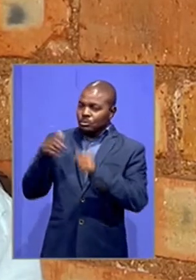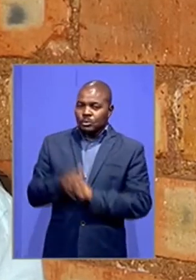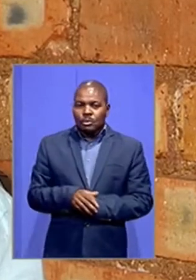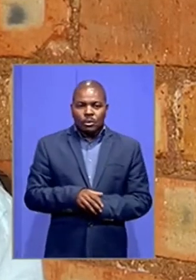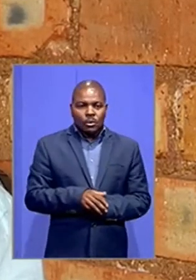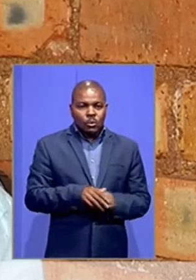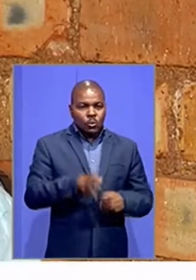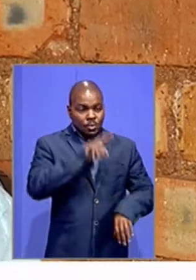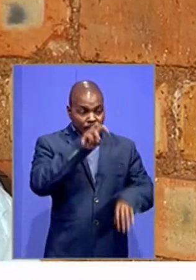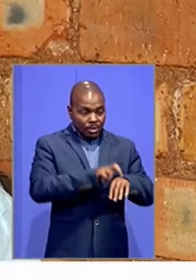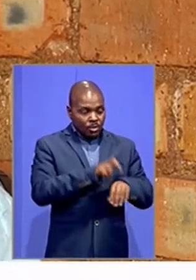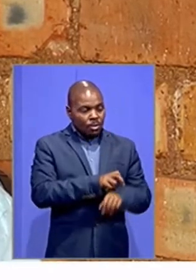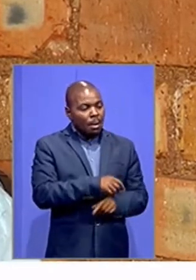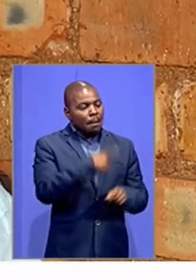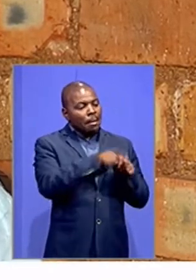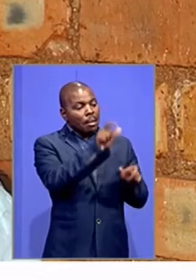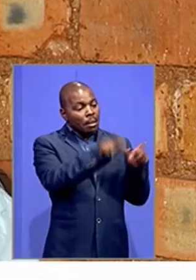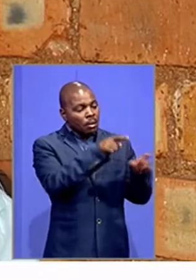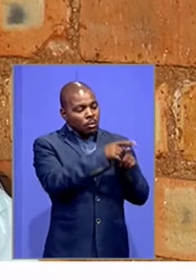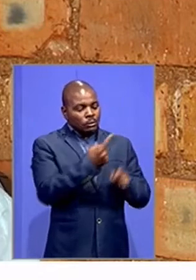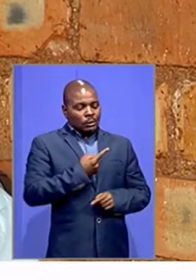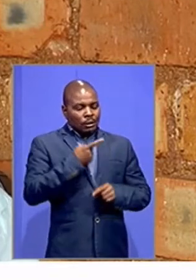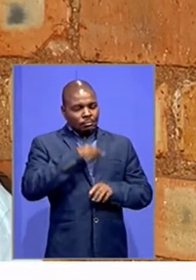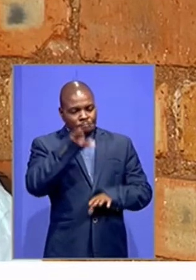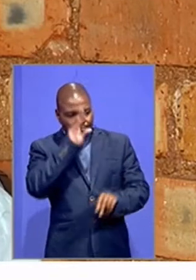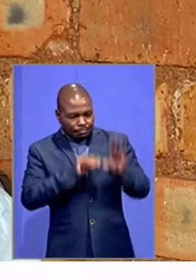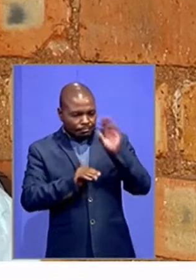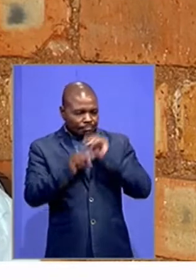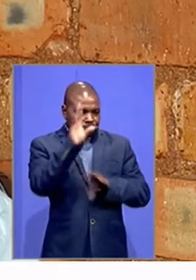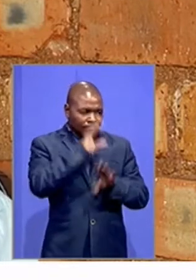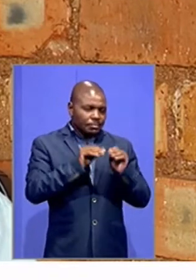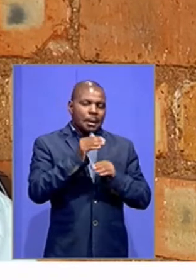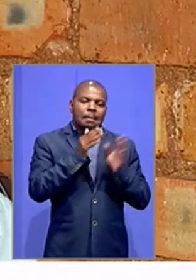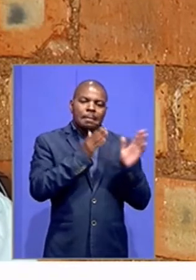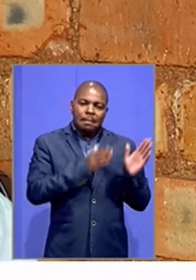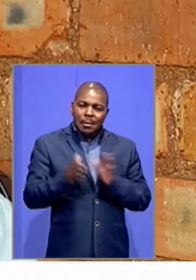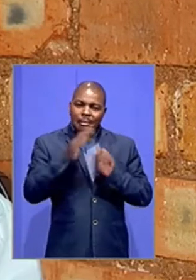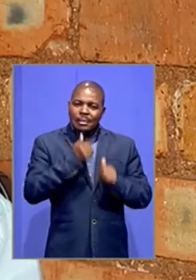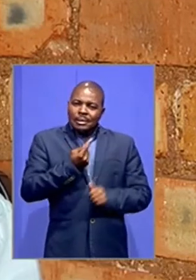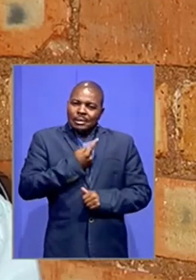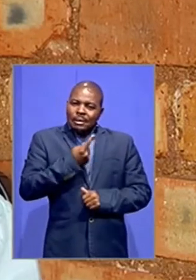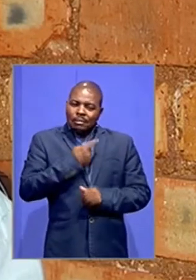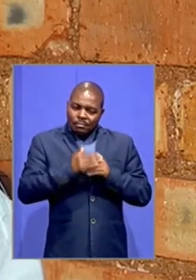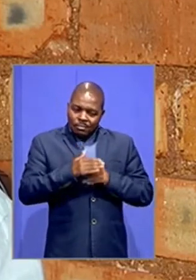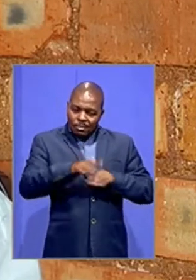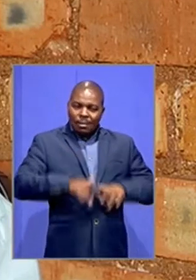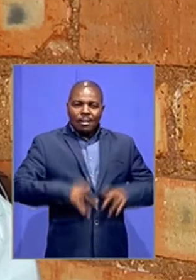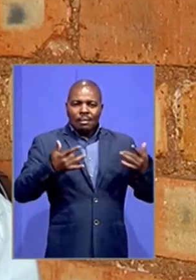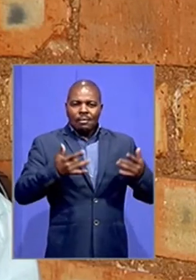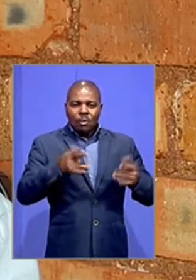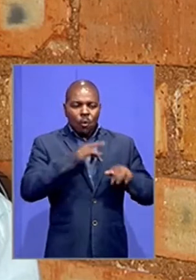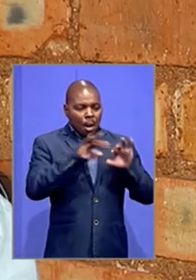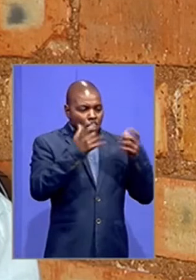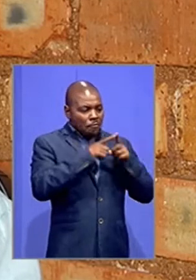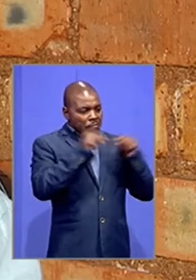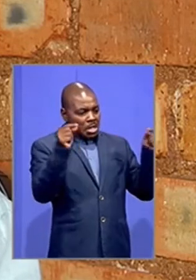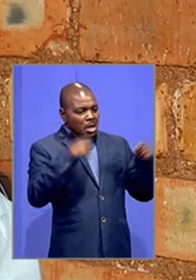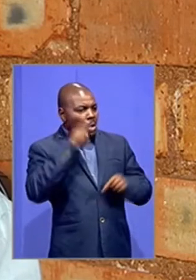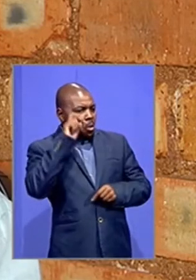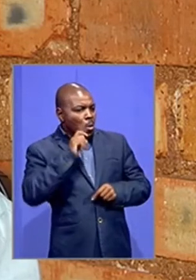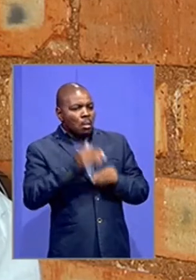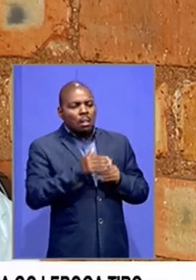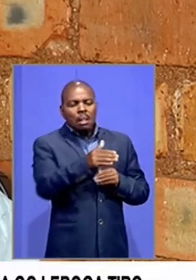to educate themselves, to be empowered so that they can prepare themselves for life after football. It's not